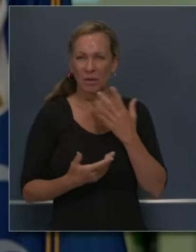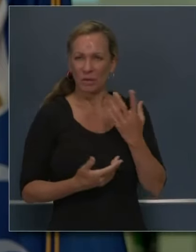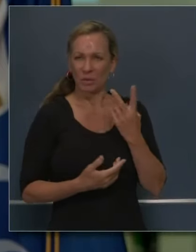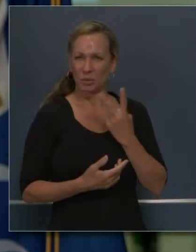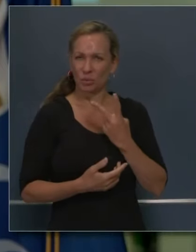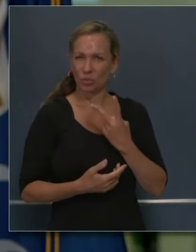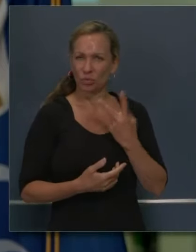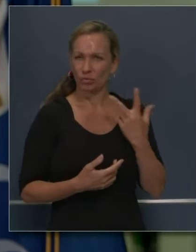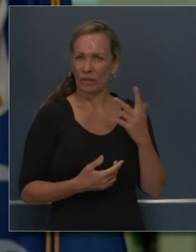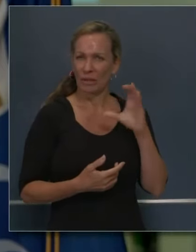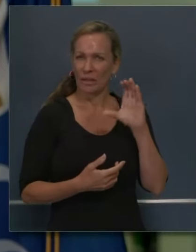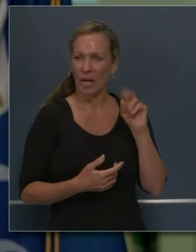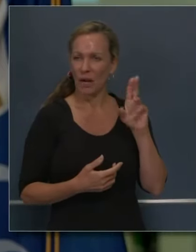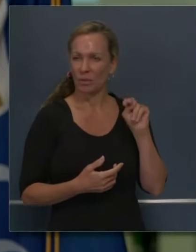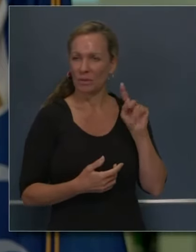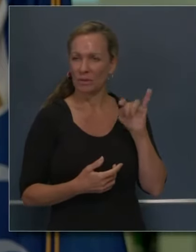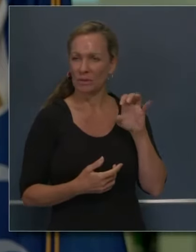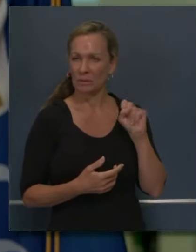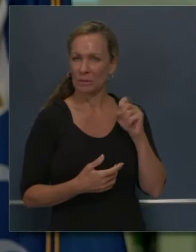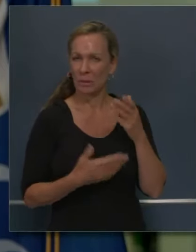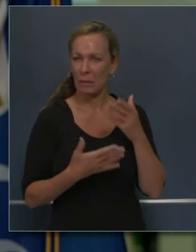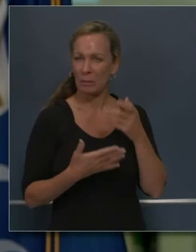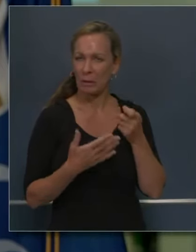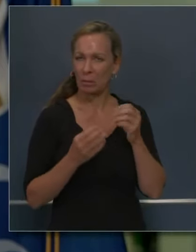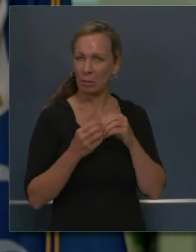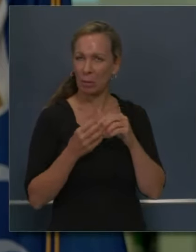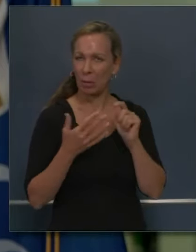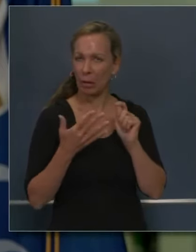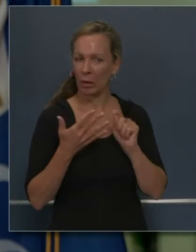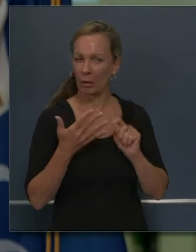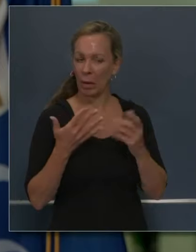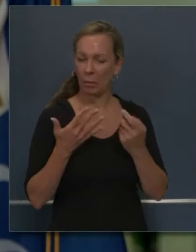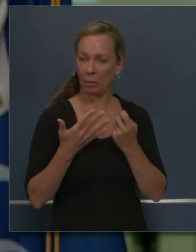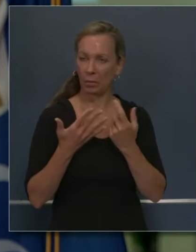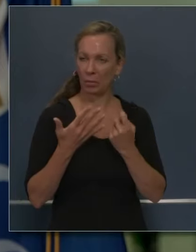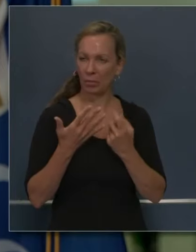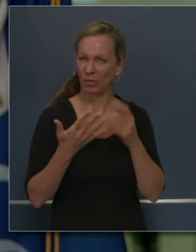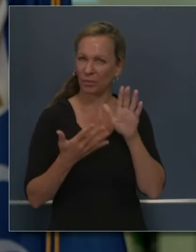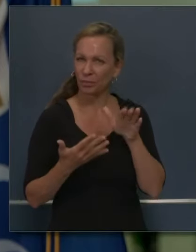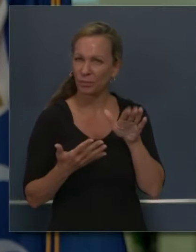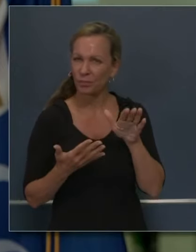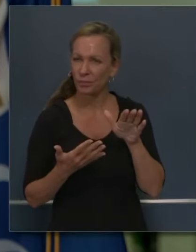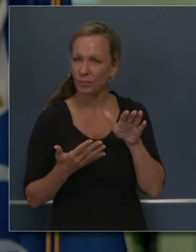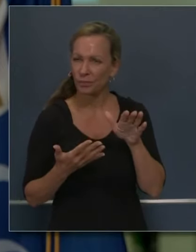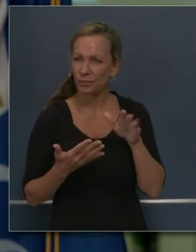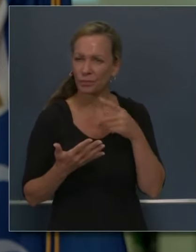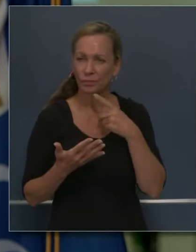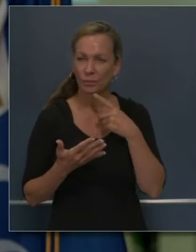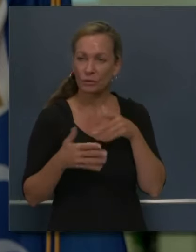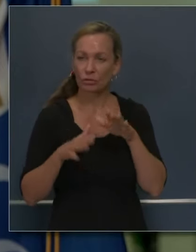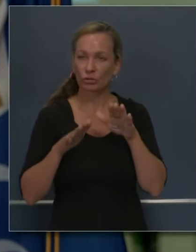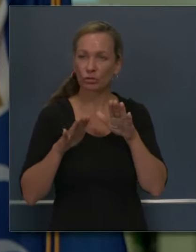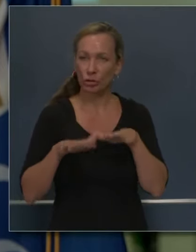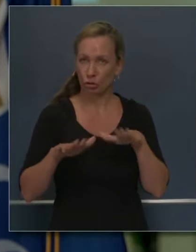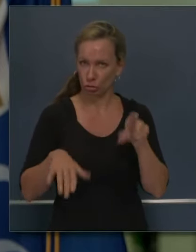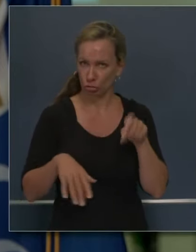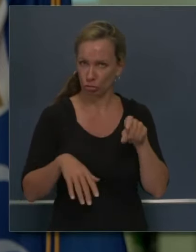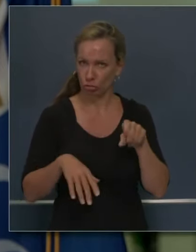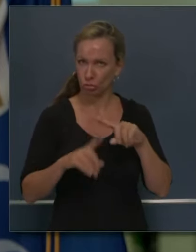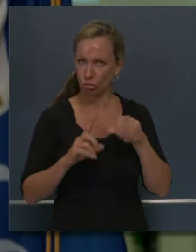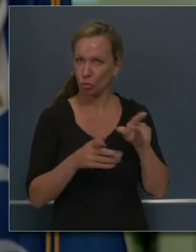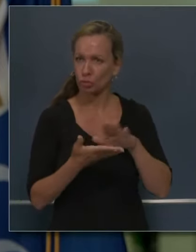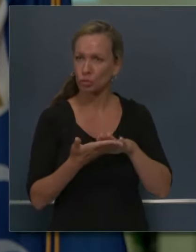close. I know you've said classroom instruction, in-person classroom instruction is best for children. So if these counties stay off the list for 14 days,